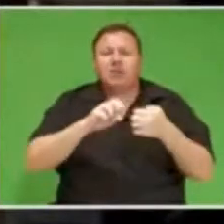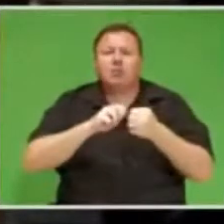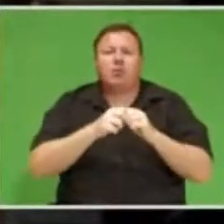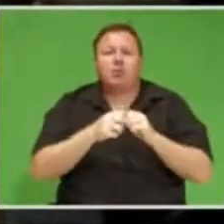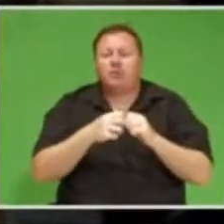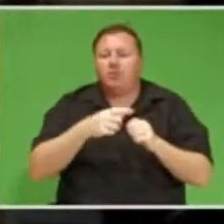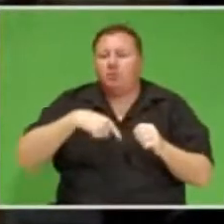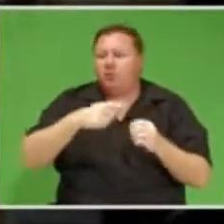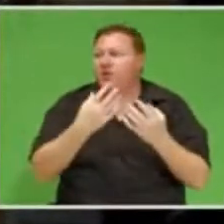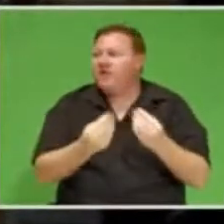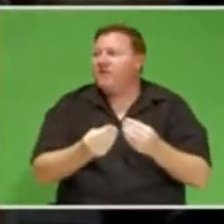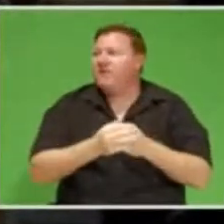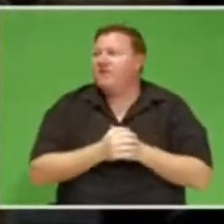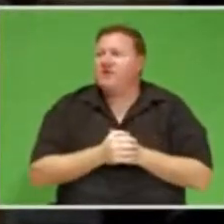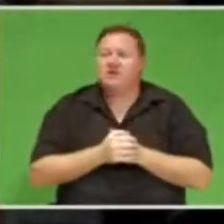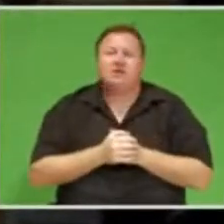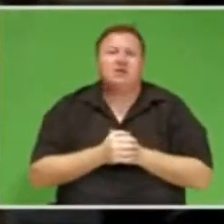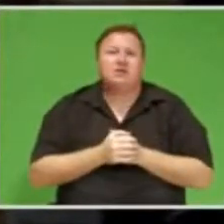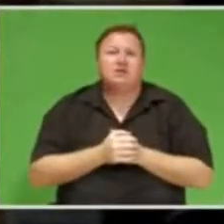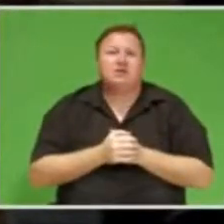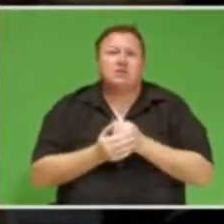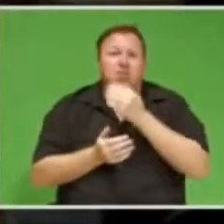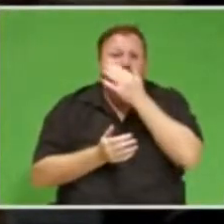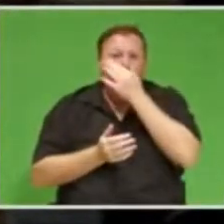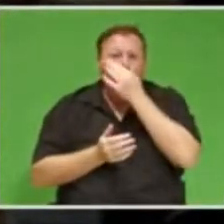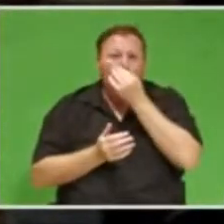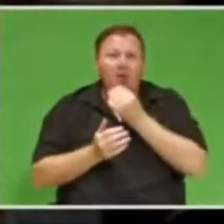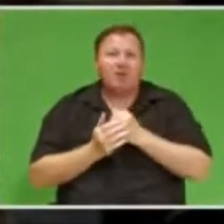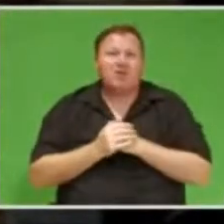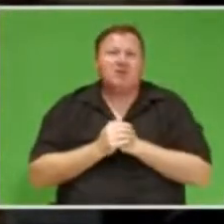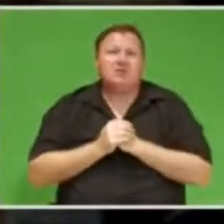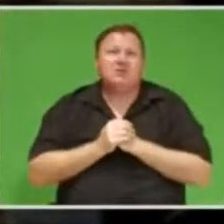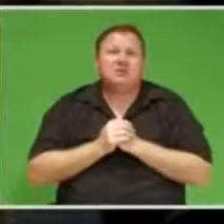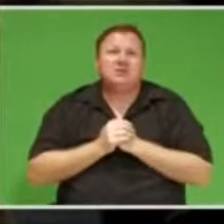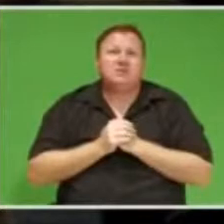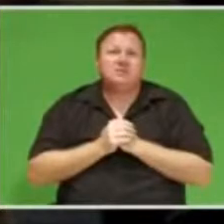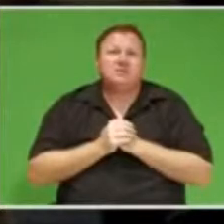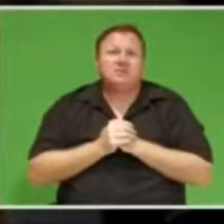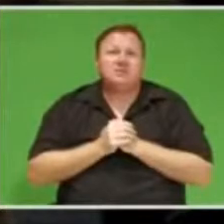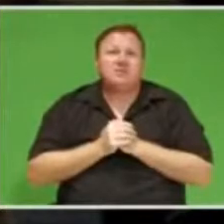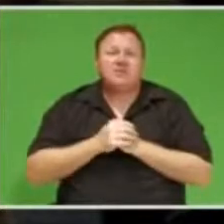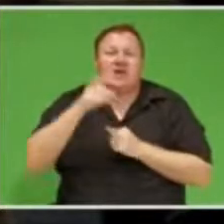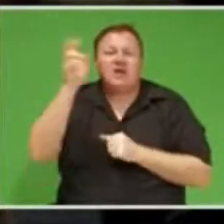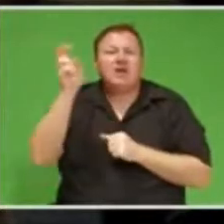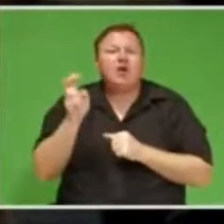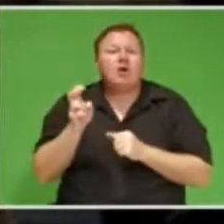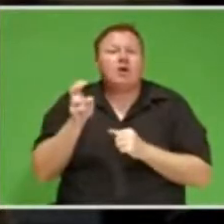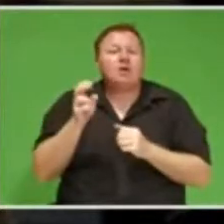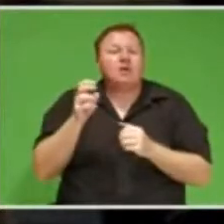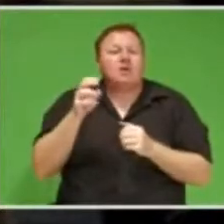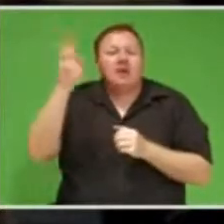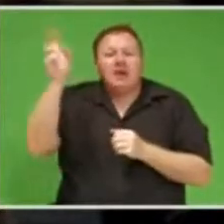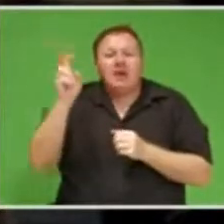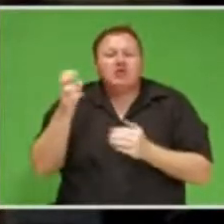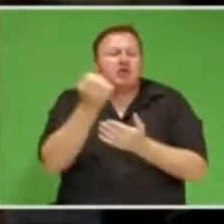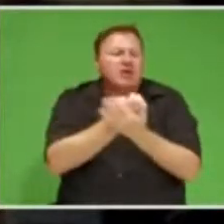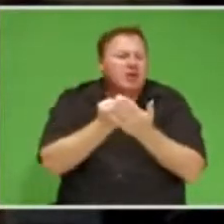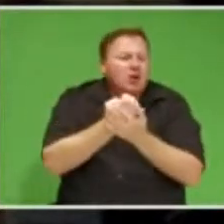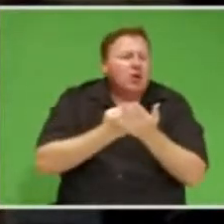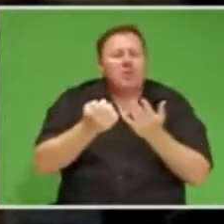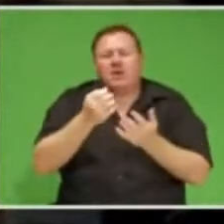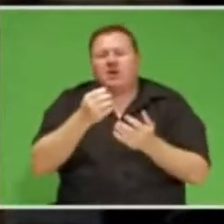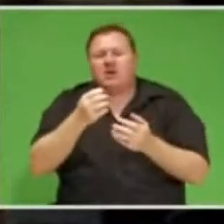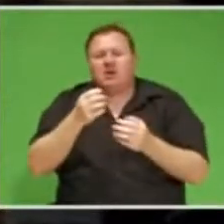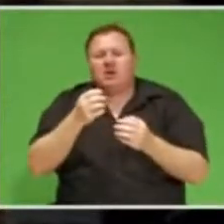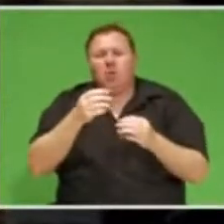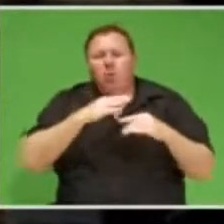are. Just as we have embarked on economic reforms in electricity, water, telecommunications, and